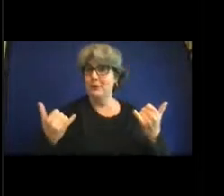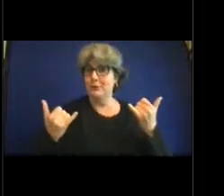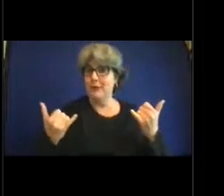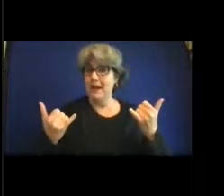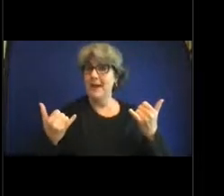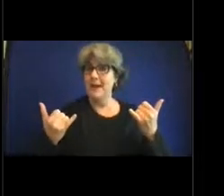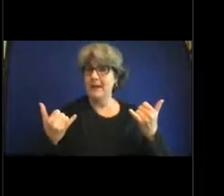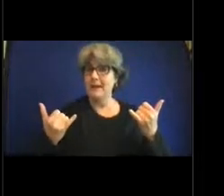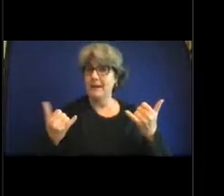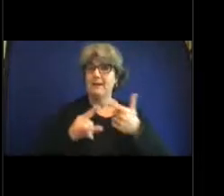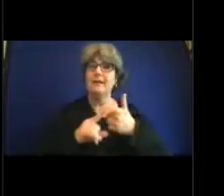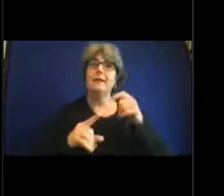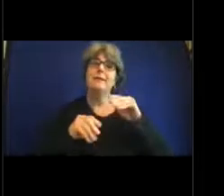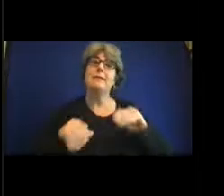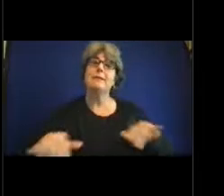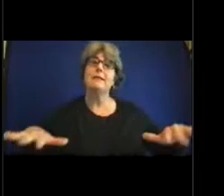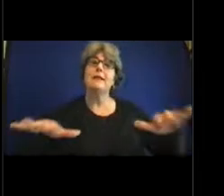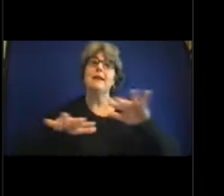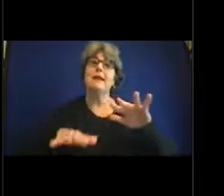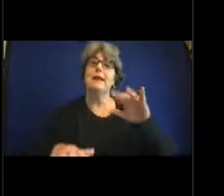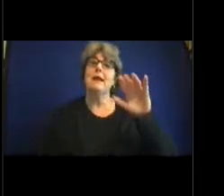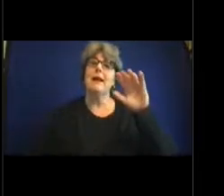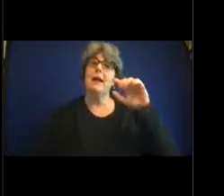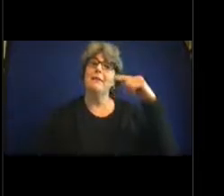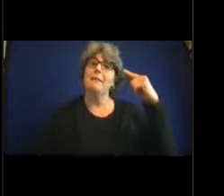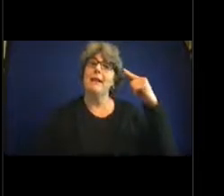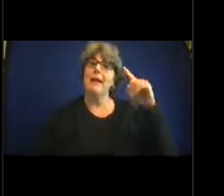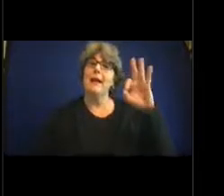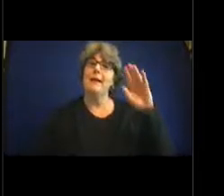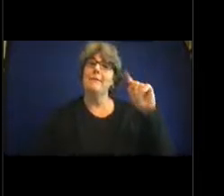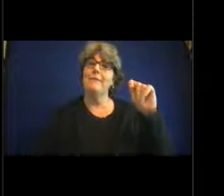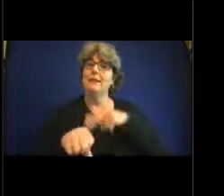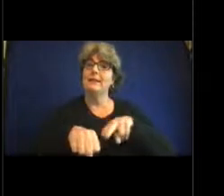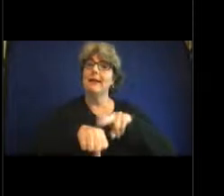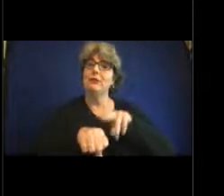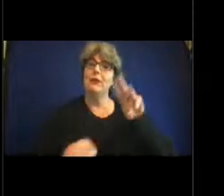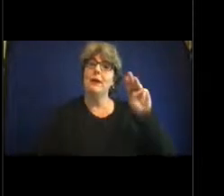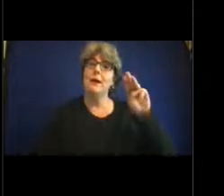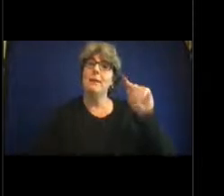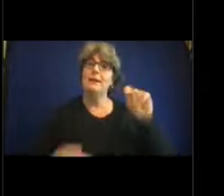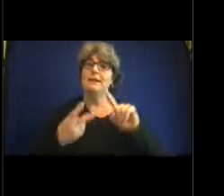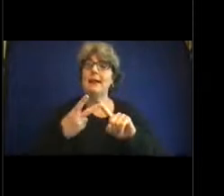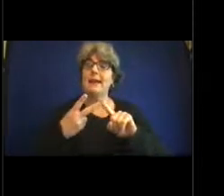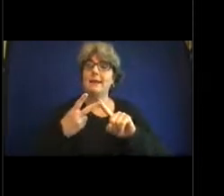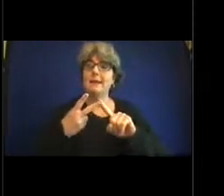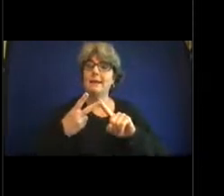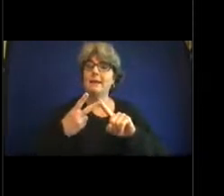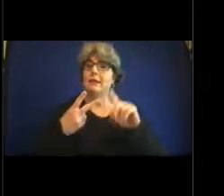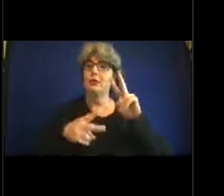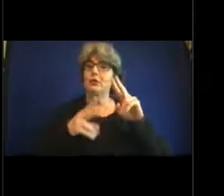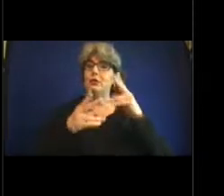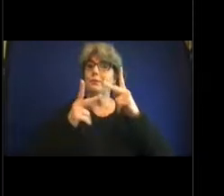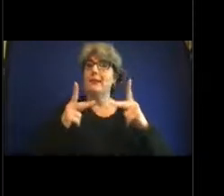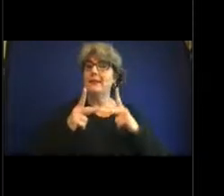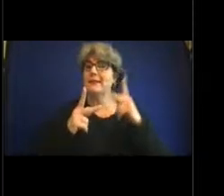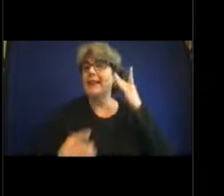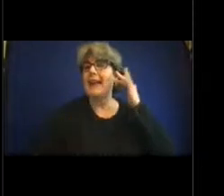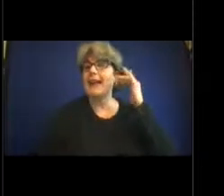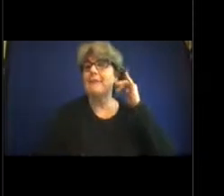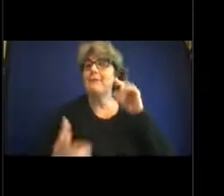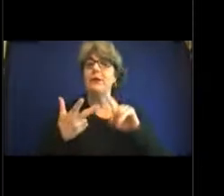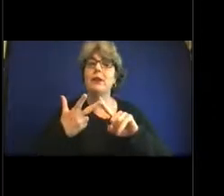us from the lands of the Blackfoot Nations in Montana, the Kumash and Barbano Nations in California,